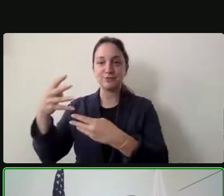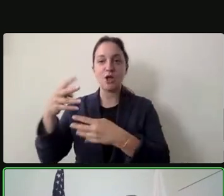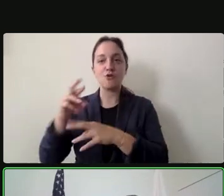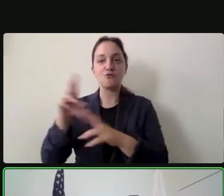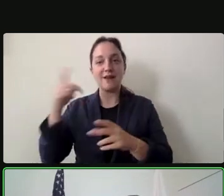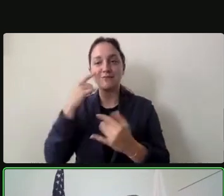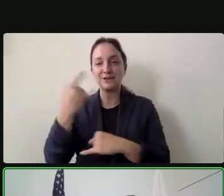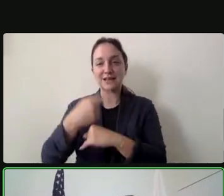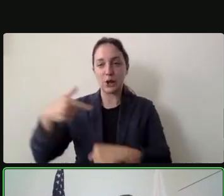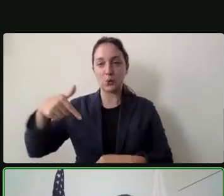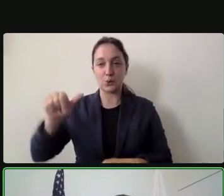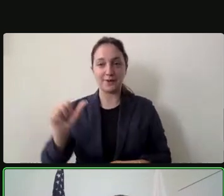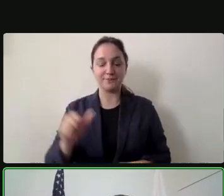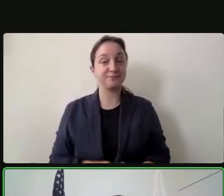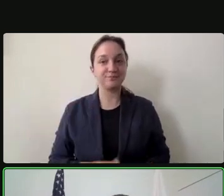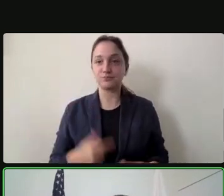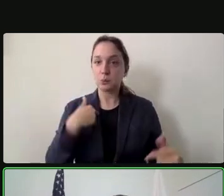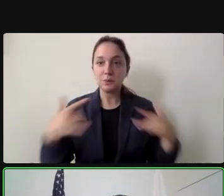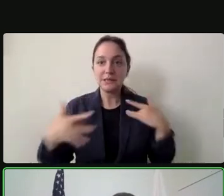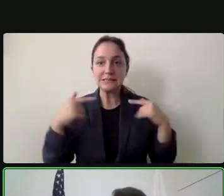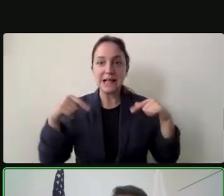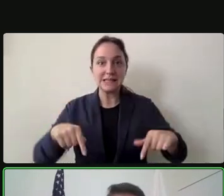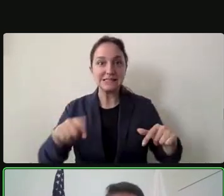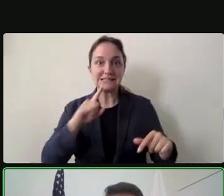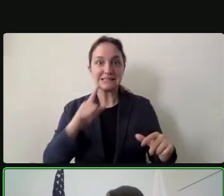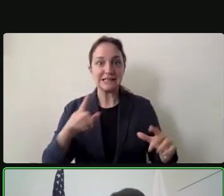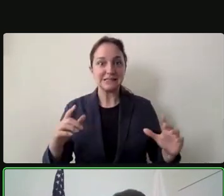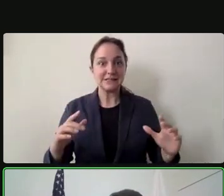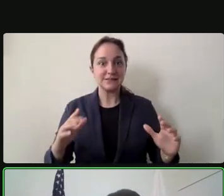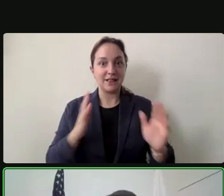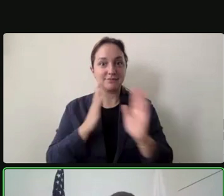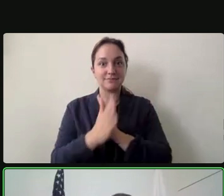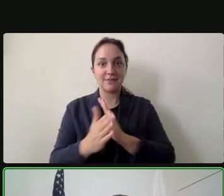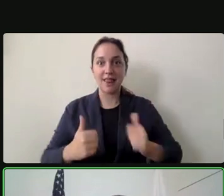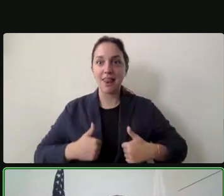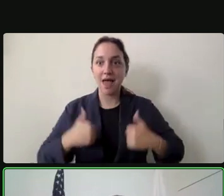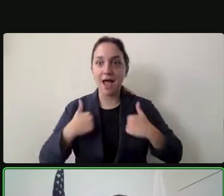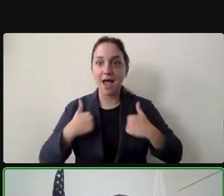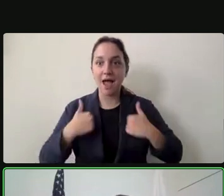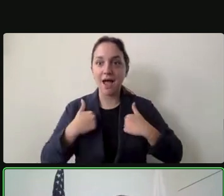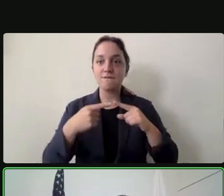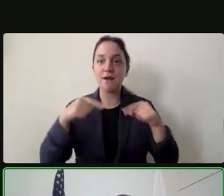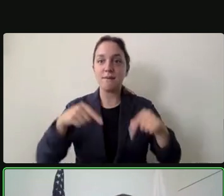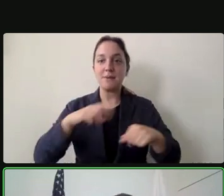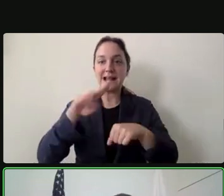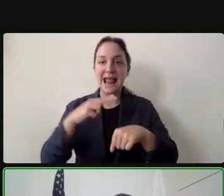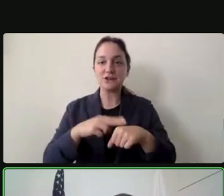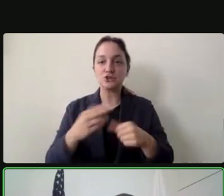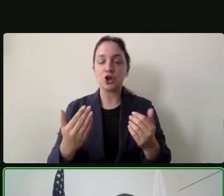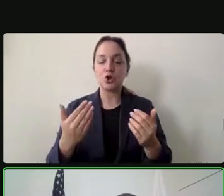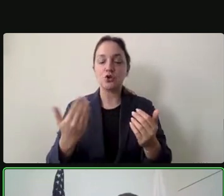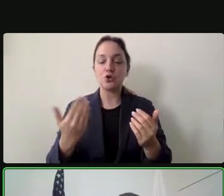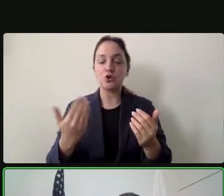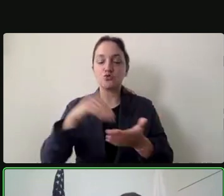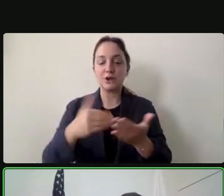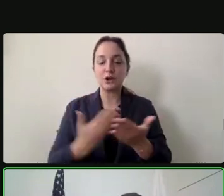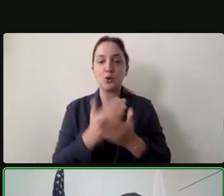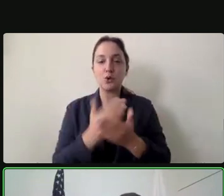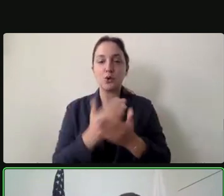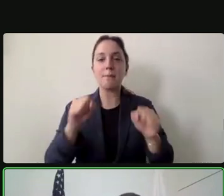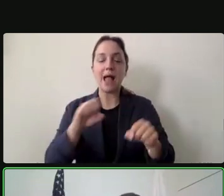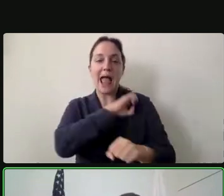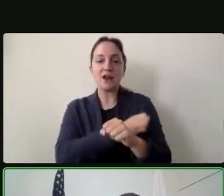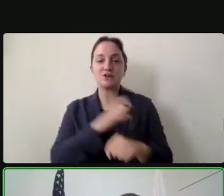be joining you live, broadcasting live from the National Renewable Energy Laboratory here